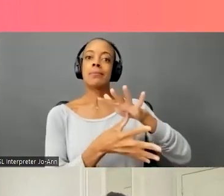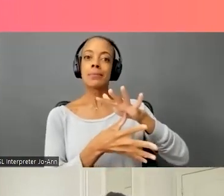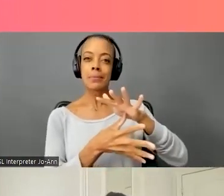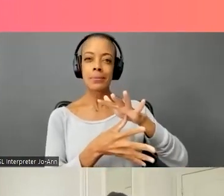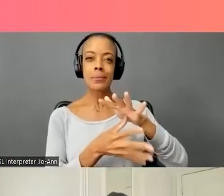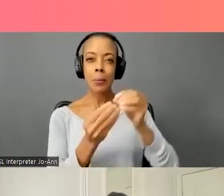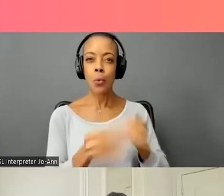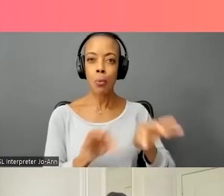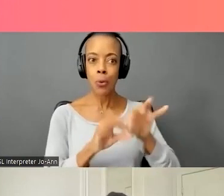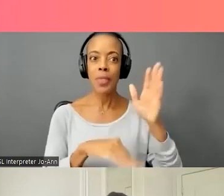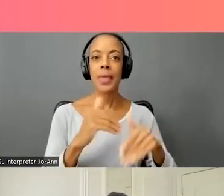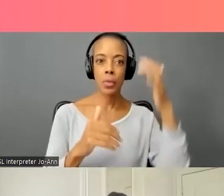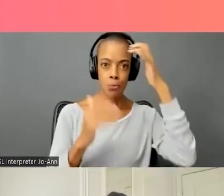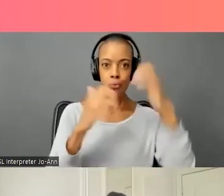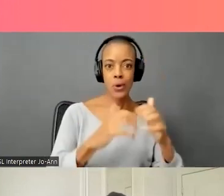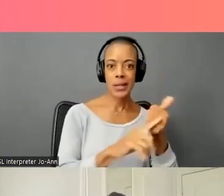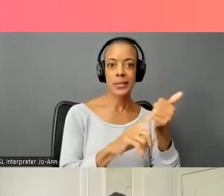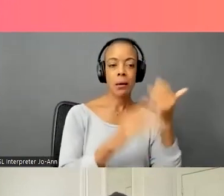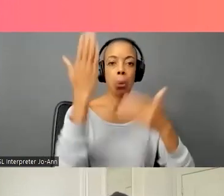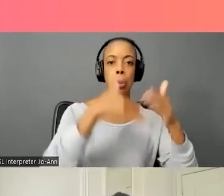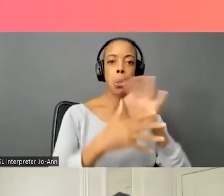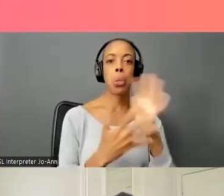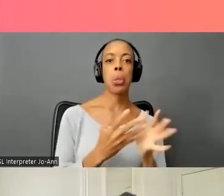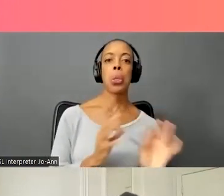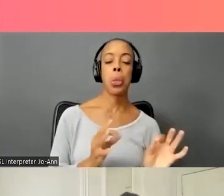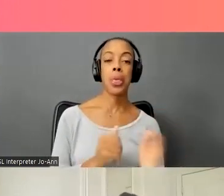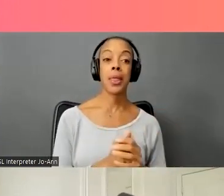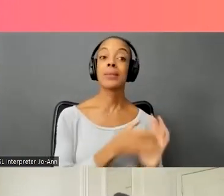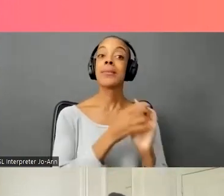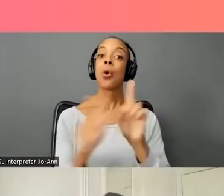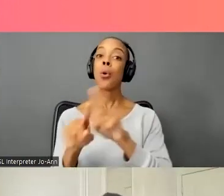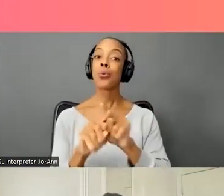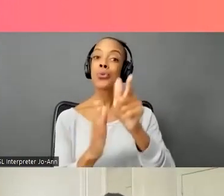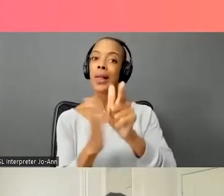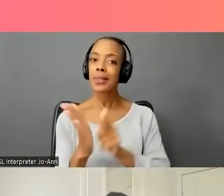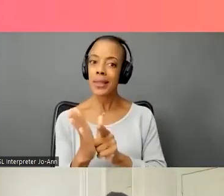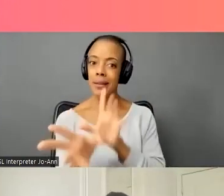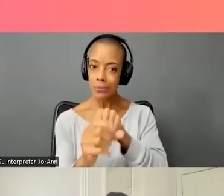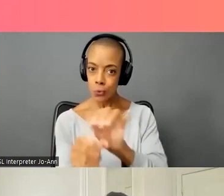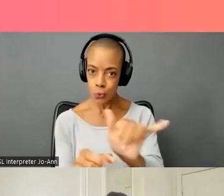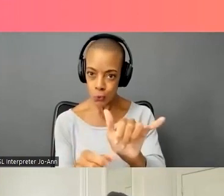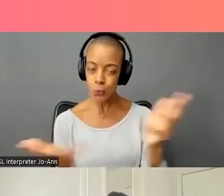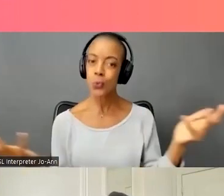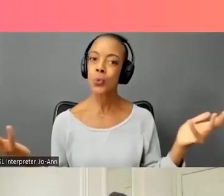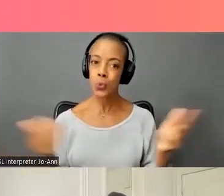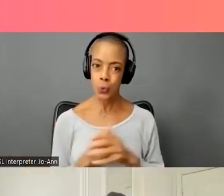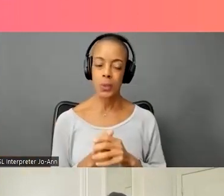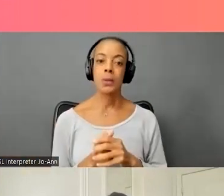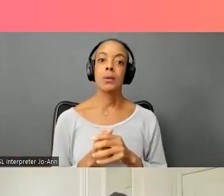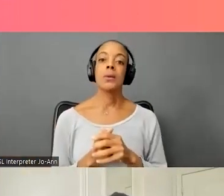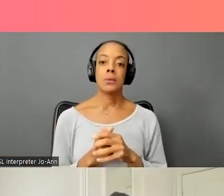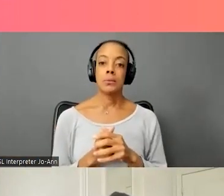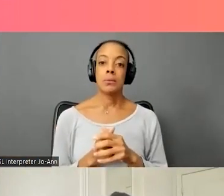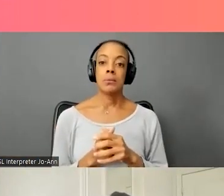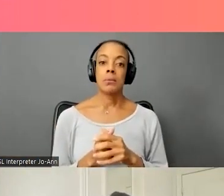importance than the brain injury. There are also legal ramifications to take into consideration. And so I have